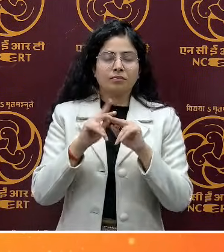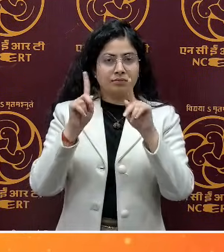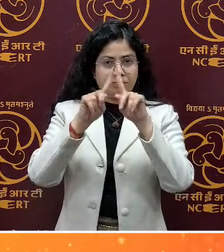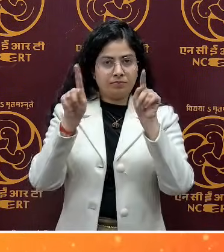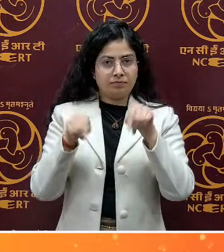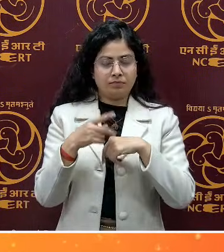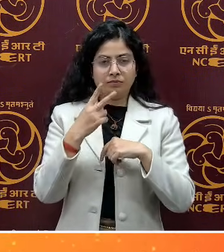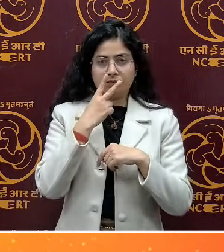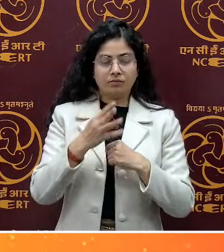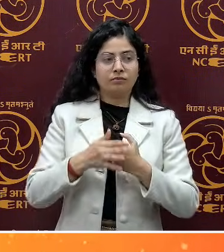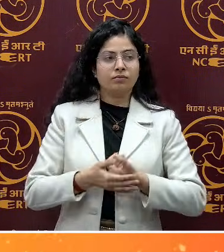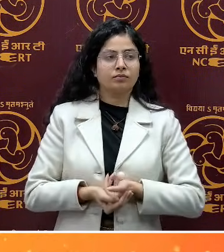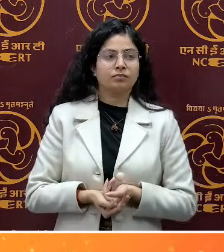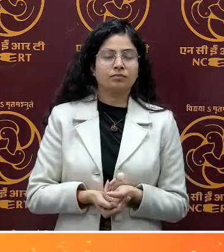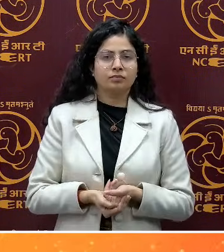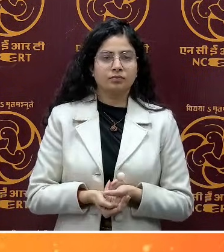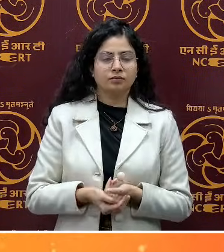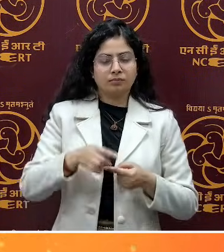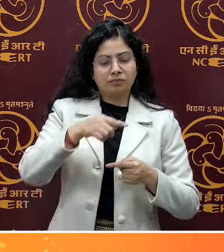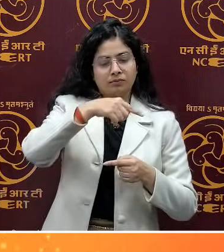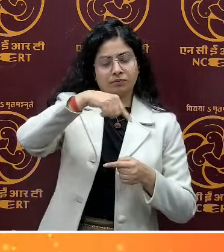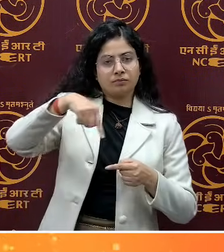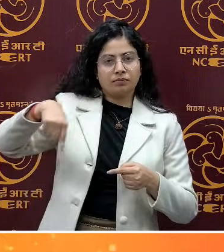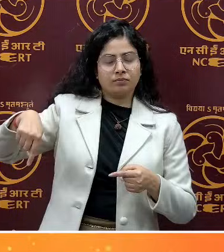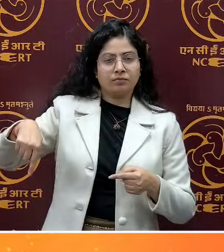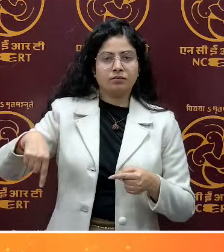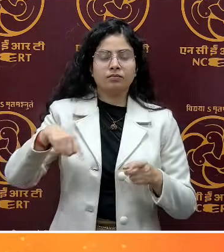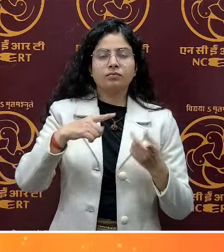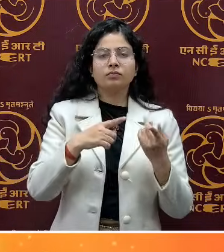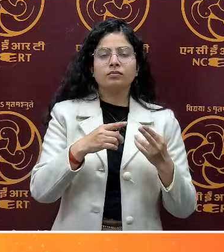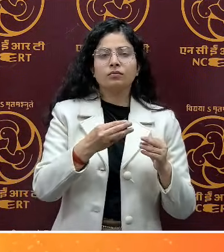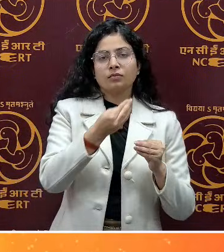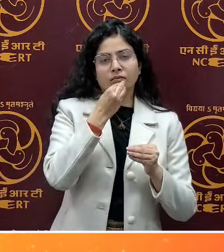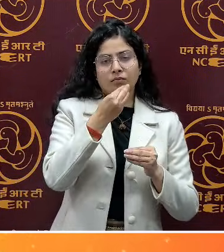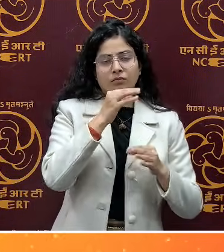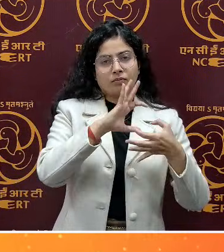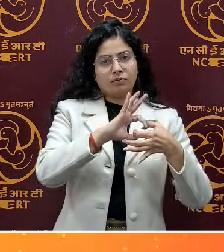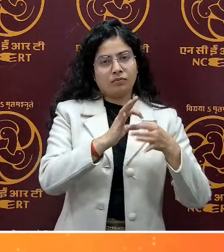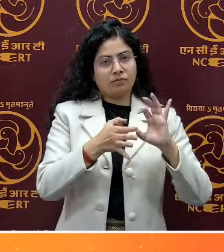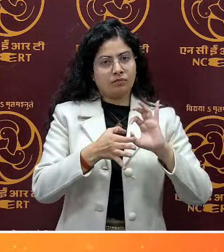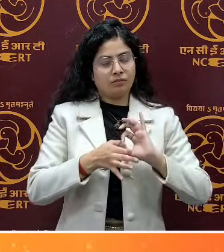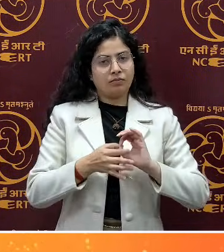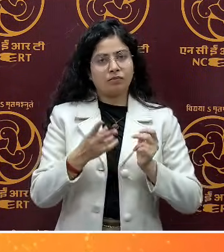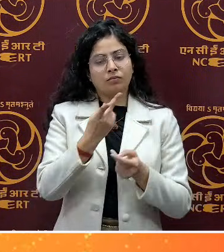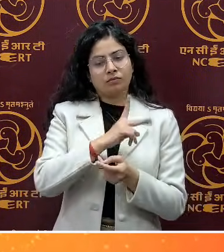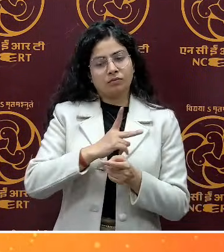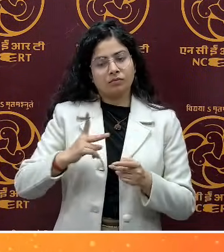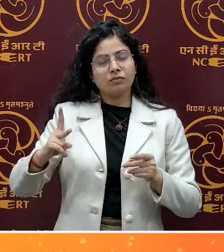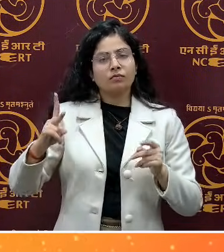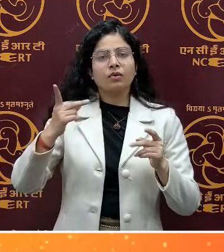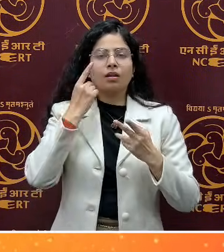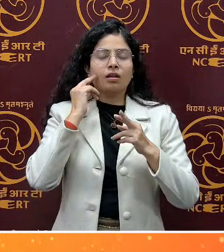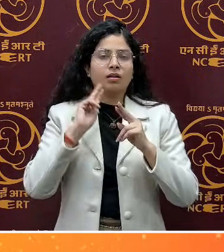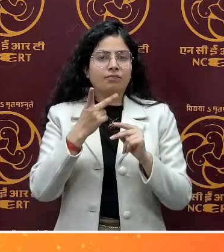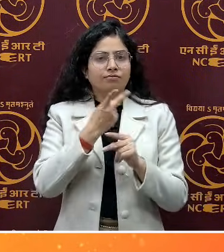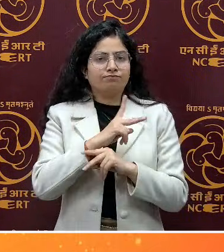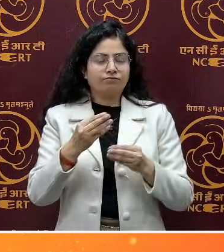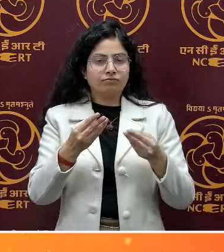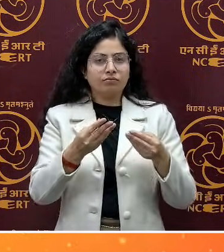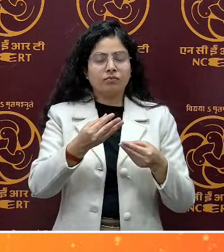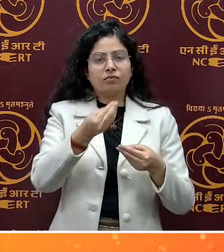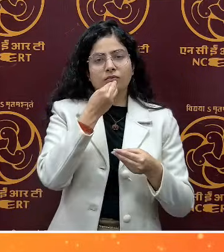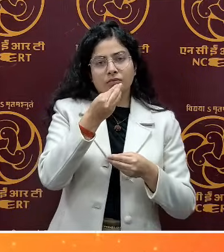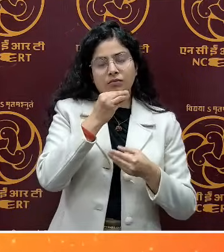single flow, this is food chain, and different food chains combining together, it makes